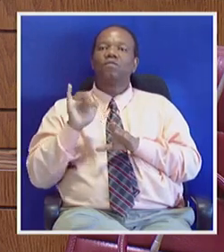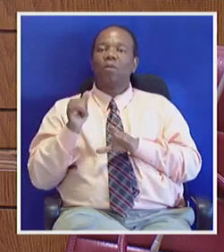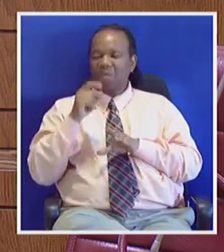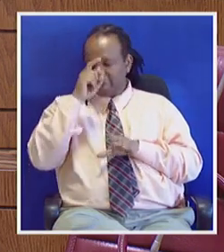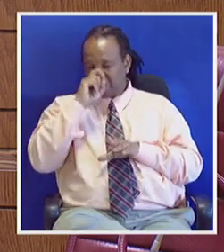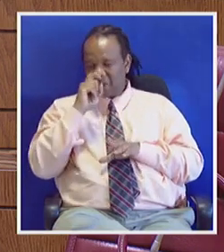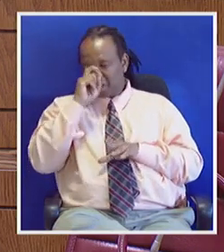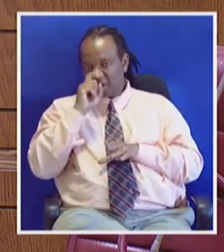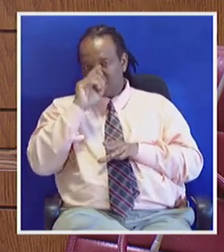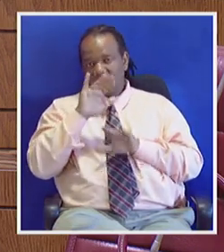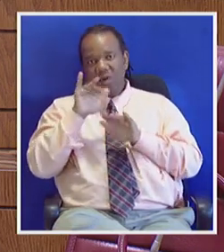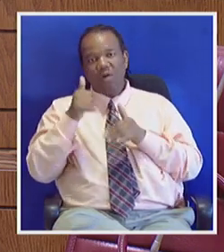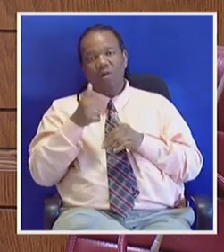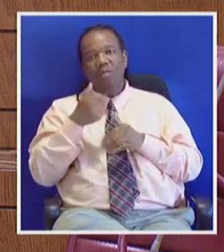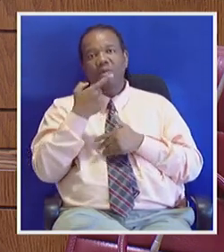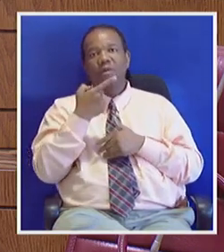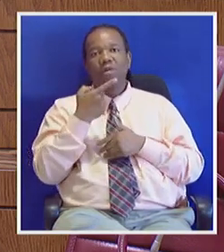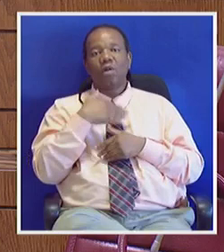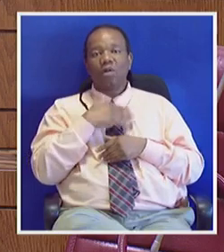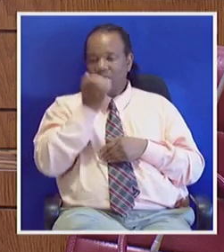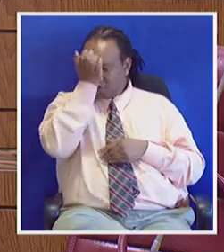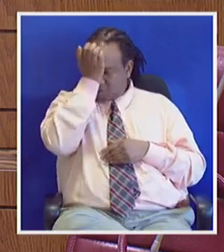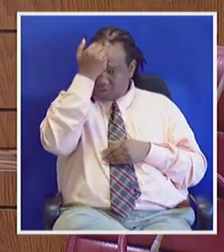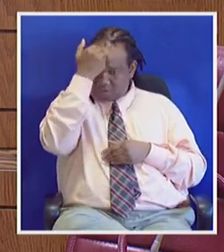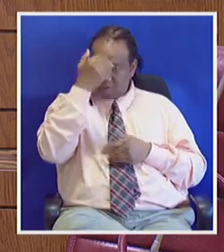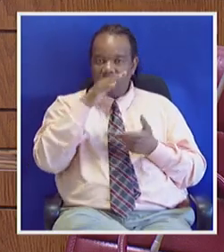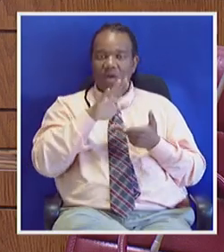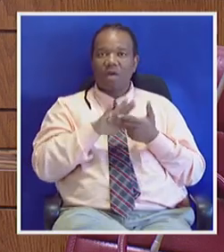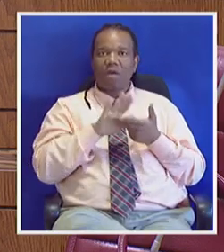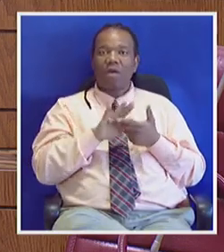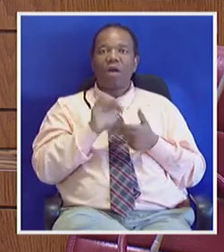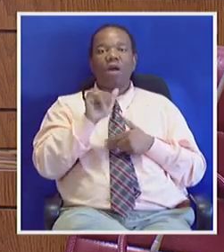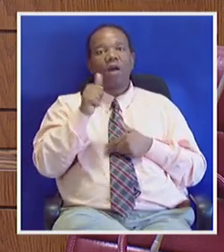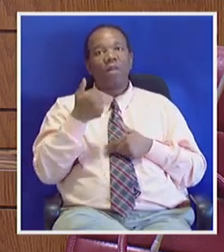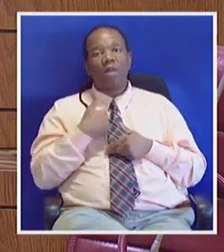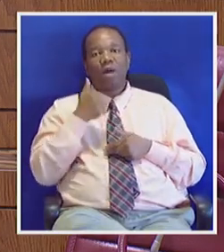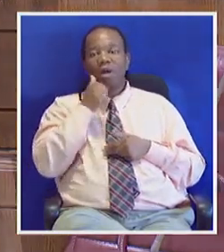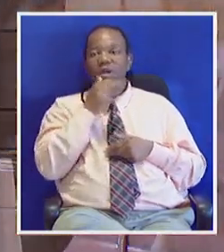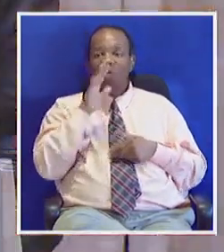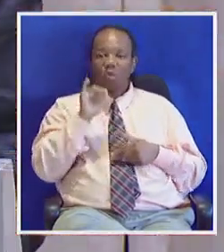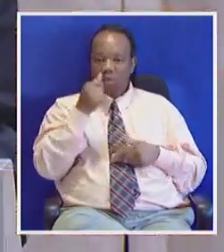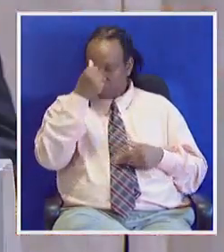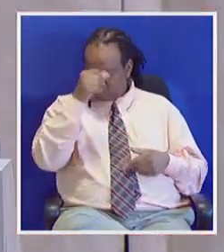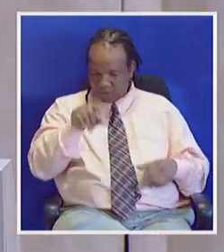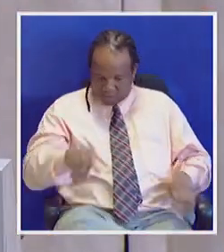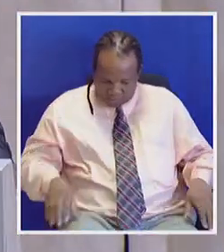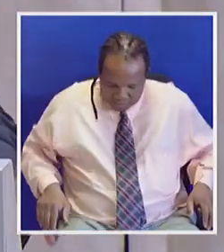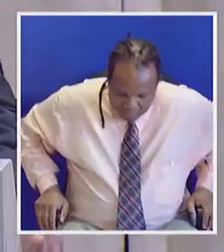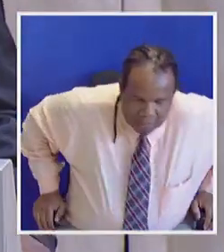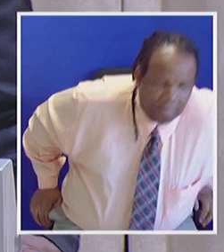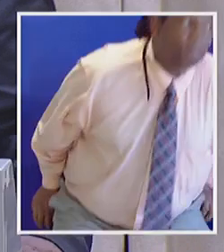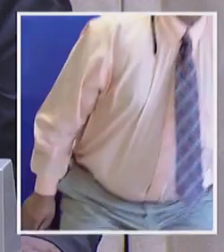influence of Duduzane's father and Duduzane's uncles being the Guptas? Thank you. Deputy